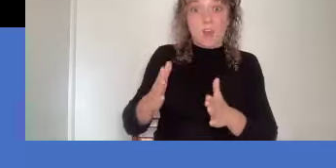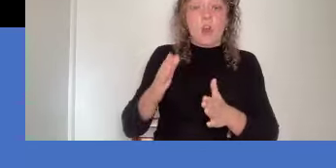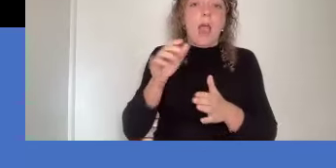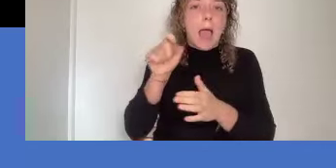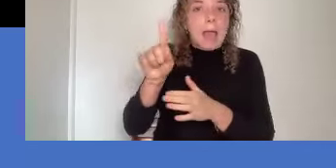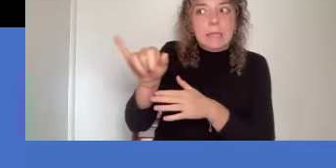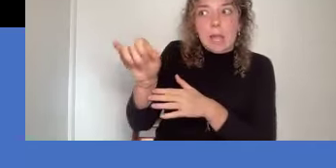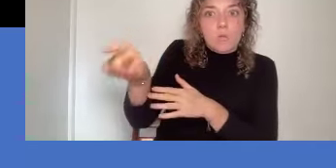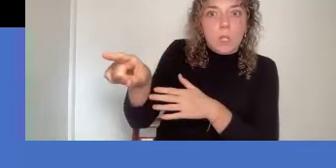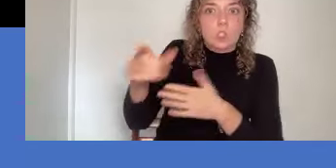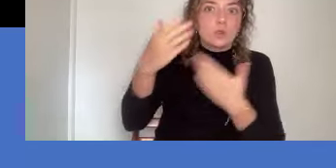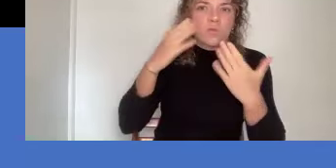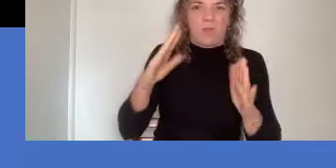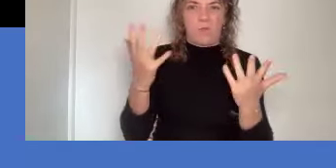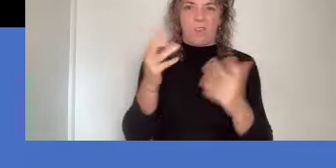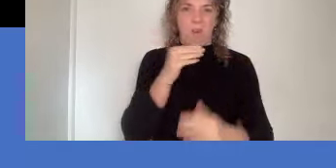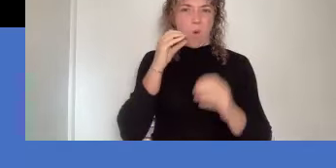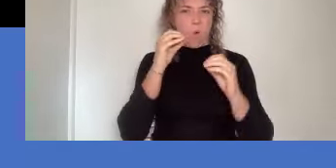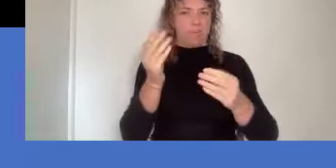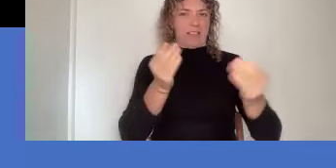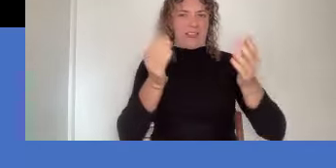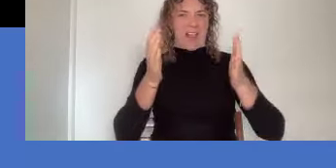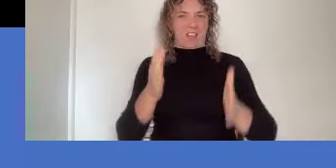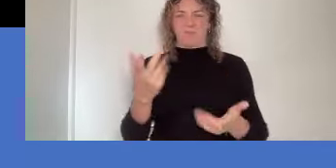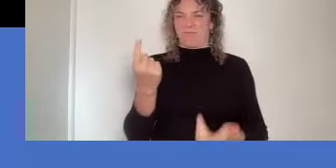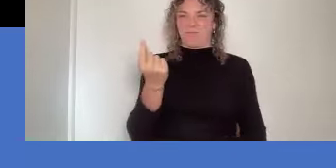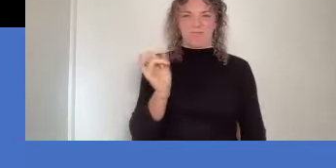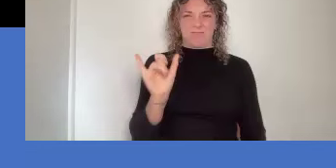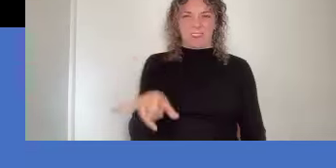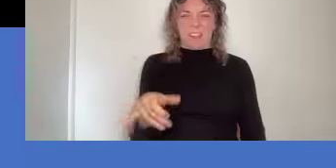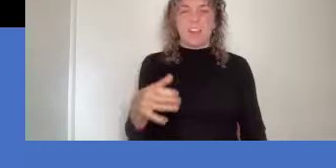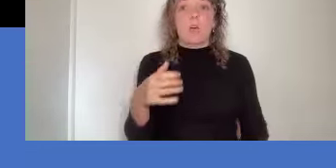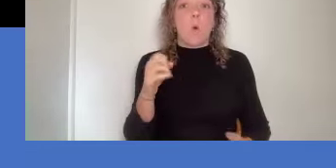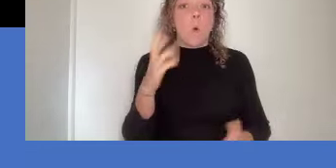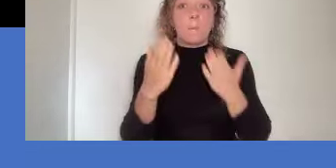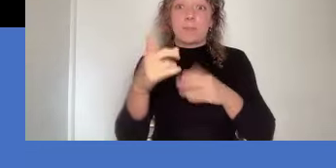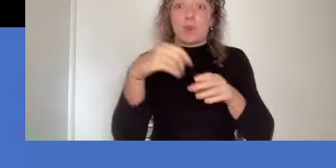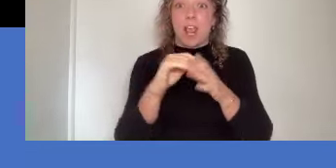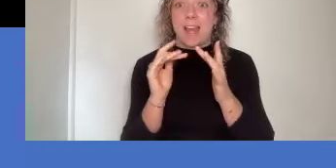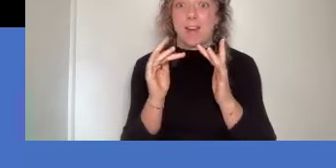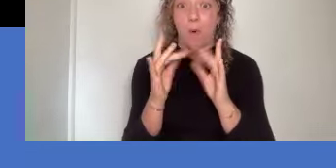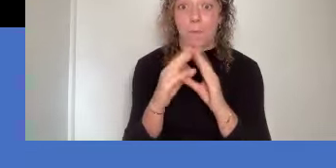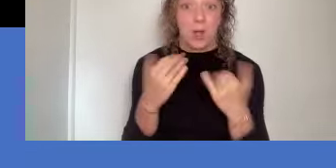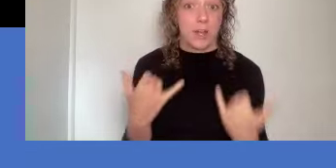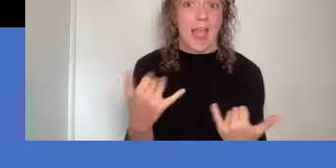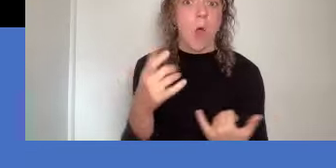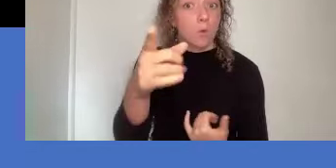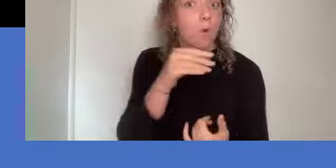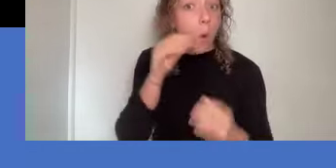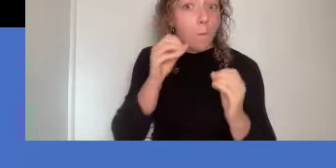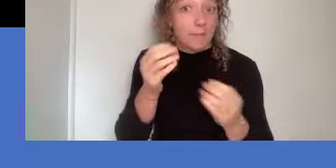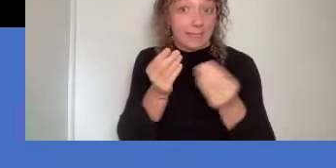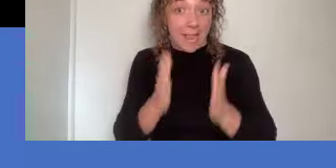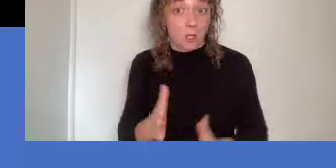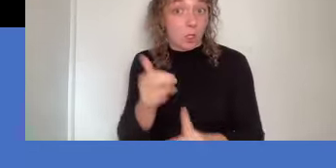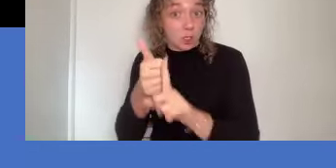clients and not even knowing what a homeless liaison is. Or you may be in this webinar right now and be a homeless liaison and